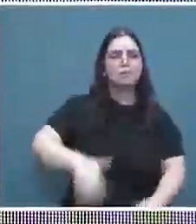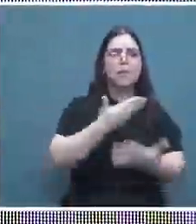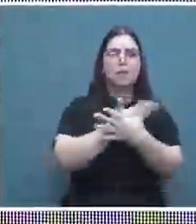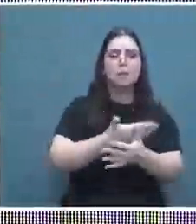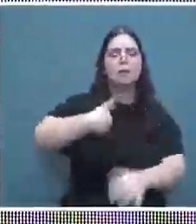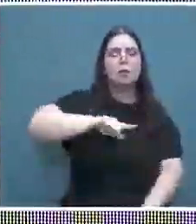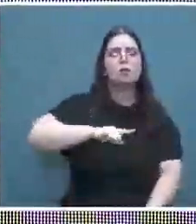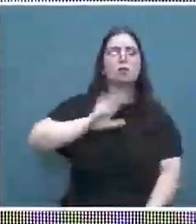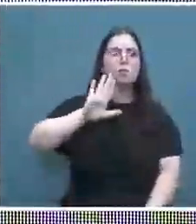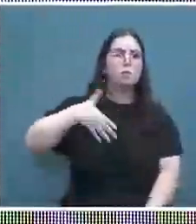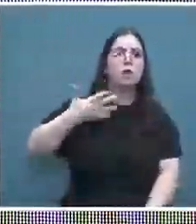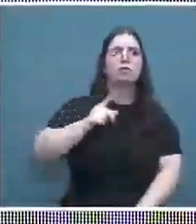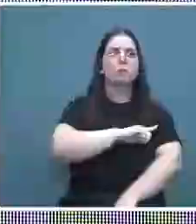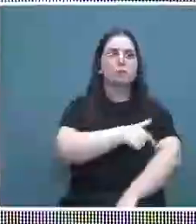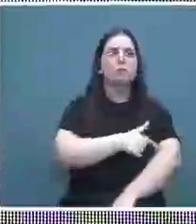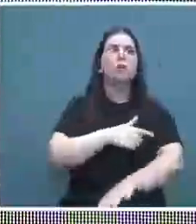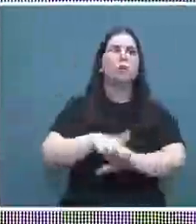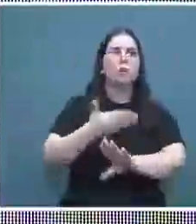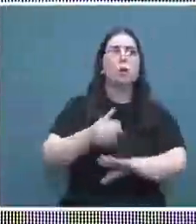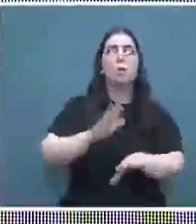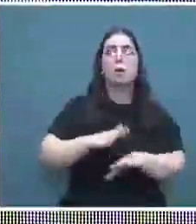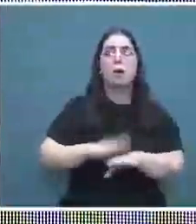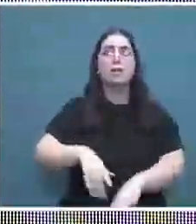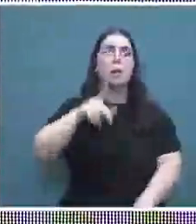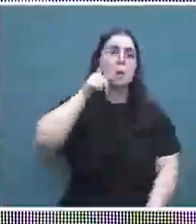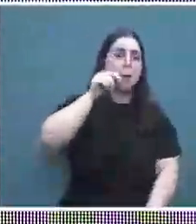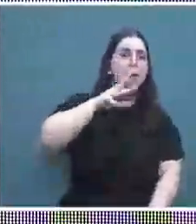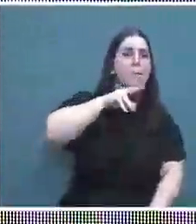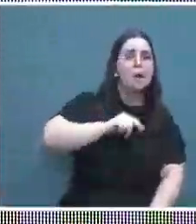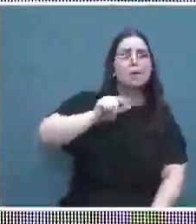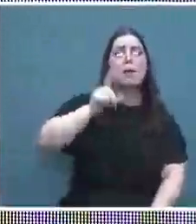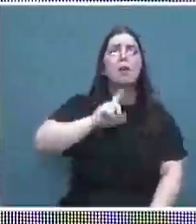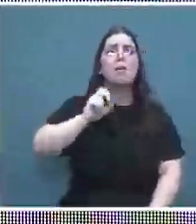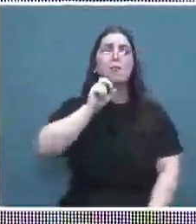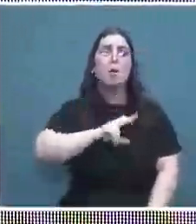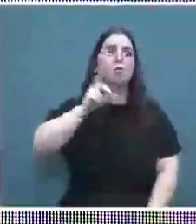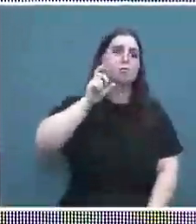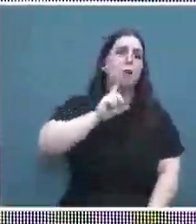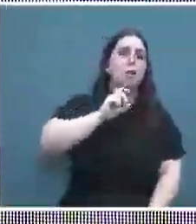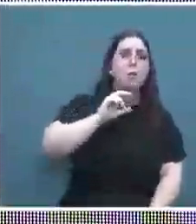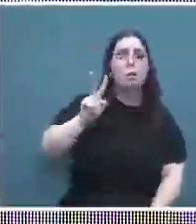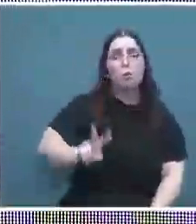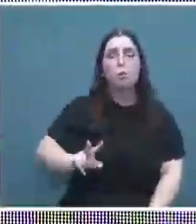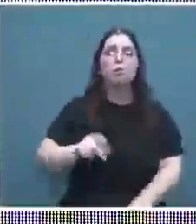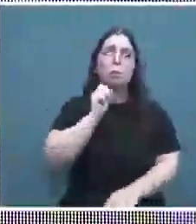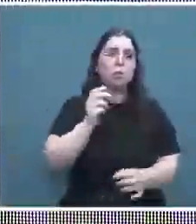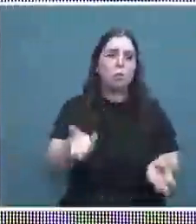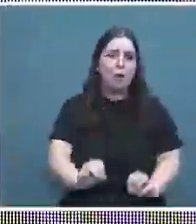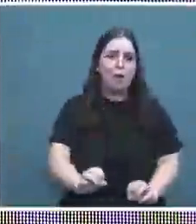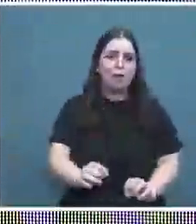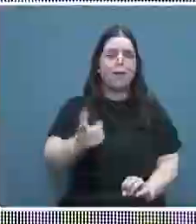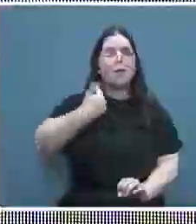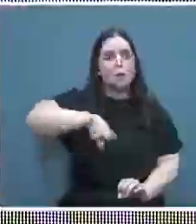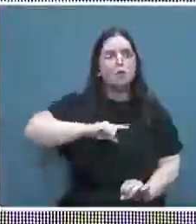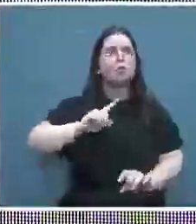grasp everything that our parents or our grandmothers and the mothers didn't have the opportunity to. At the same time, I'm